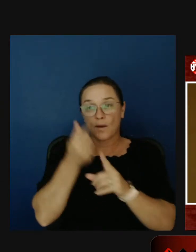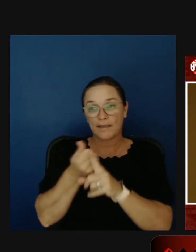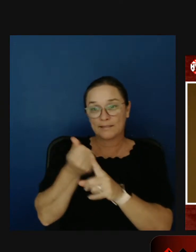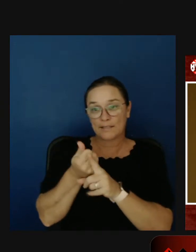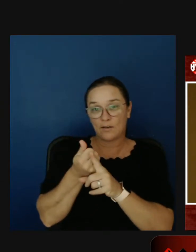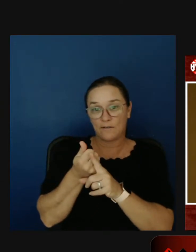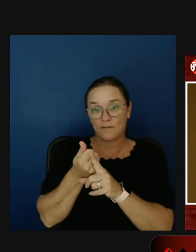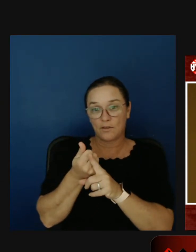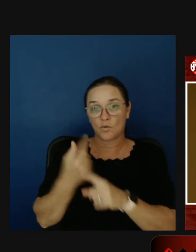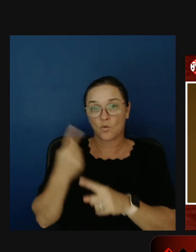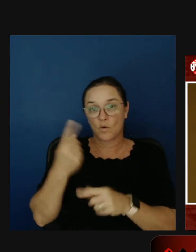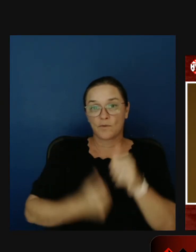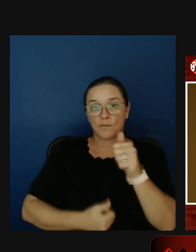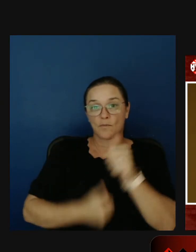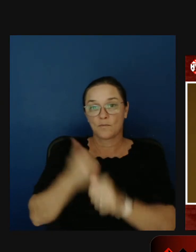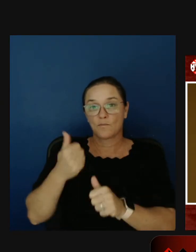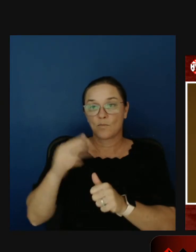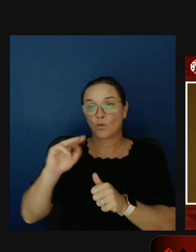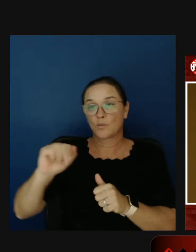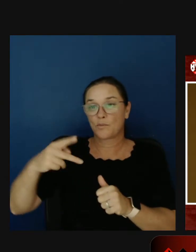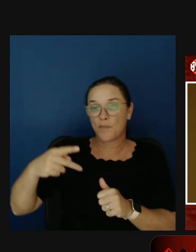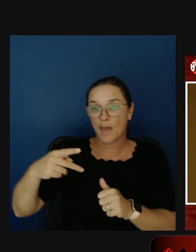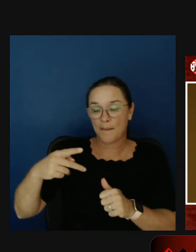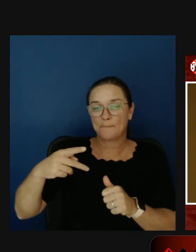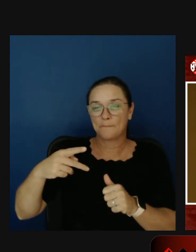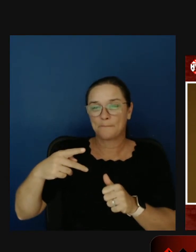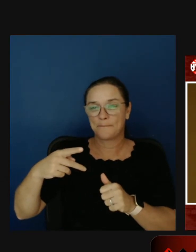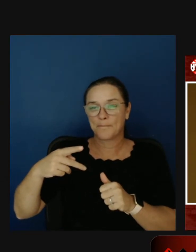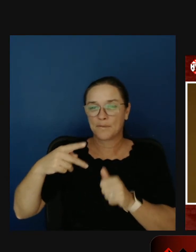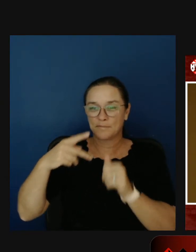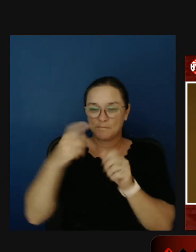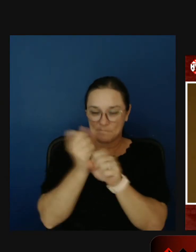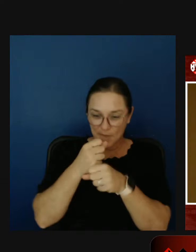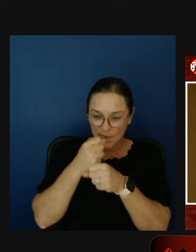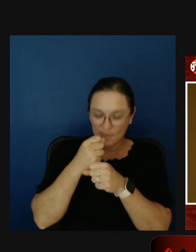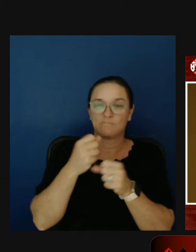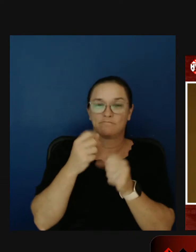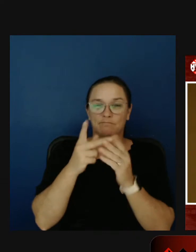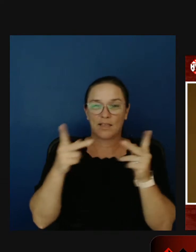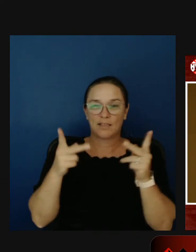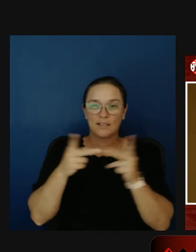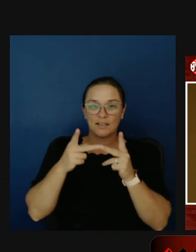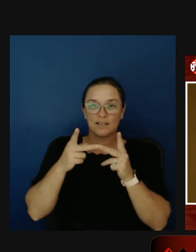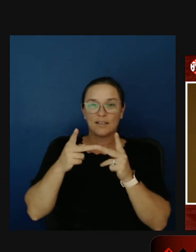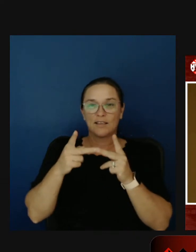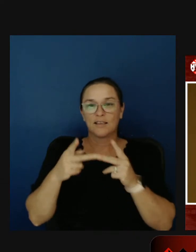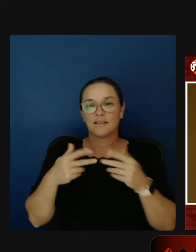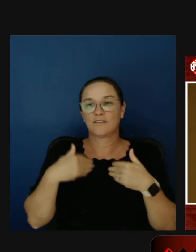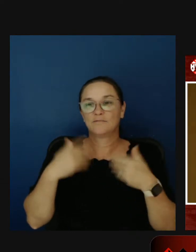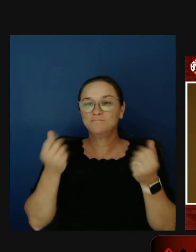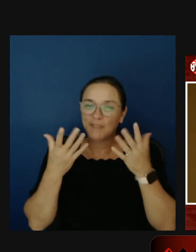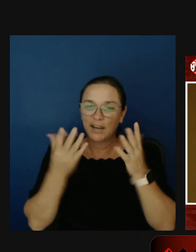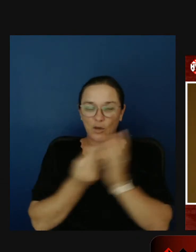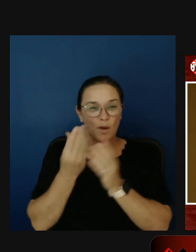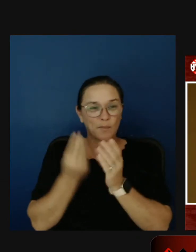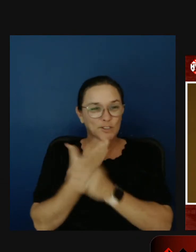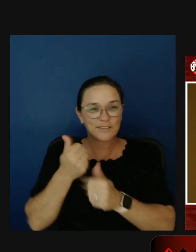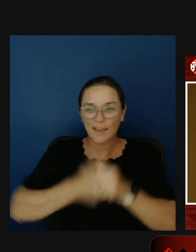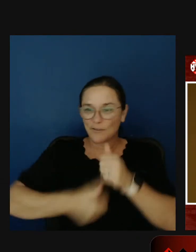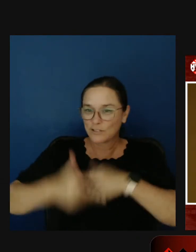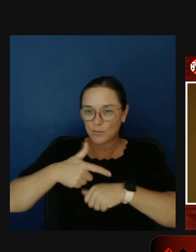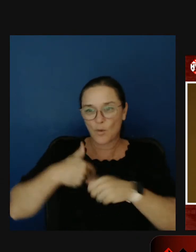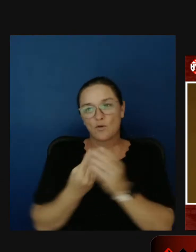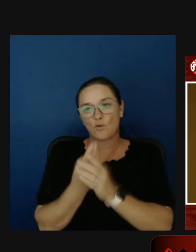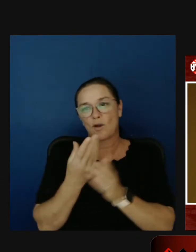the most mapped places. And as you can imagine why, it has a lot of eruptions. Every time you have an eruption,